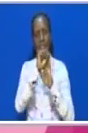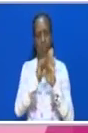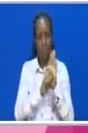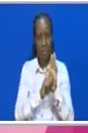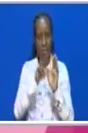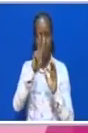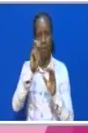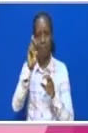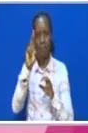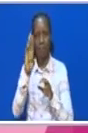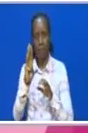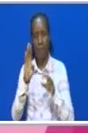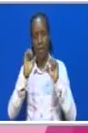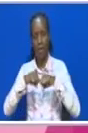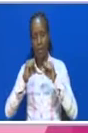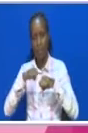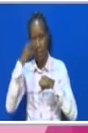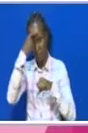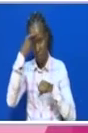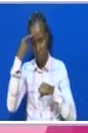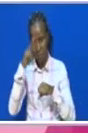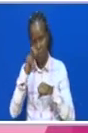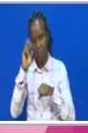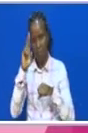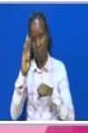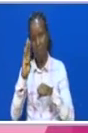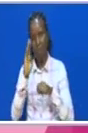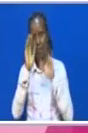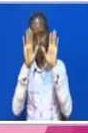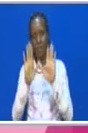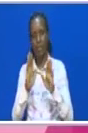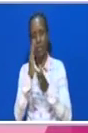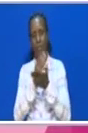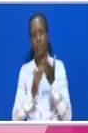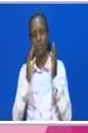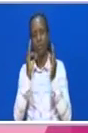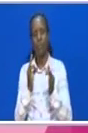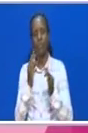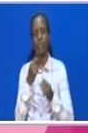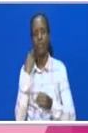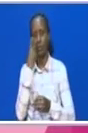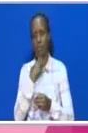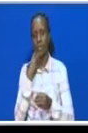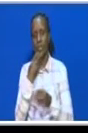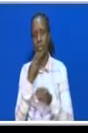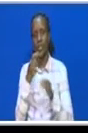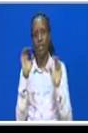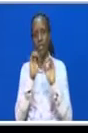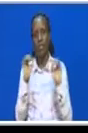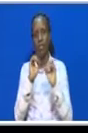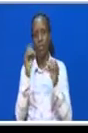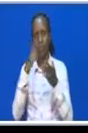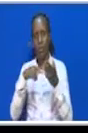Subject-verb agreement. Why? Because a verb is a very important part of speech. There is no